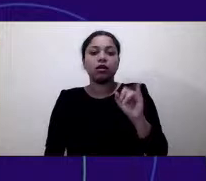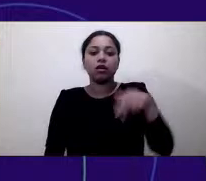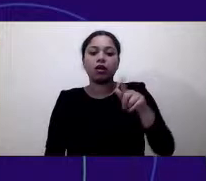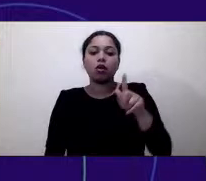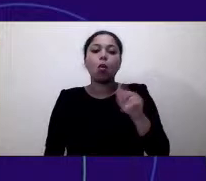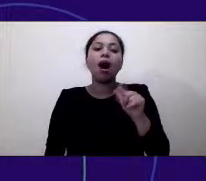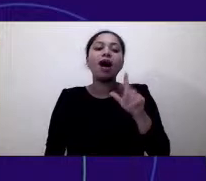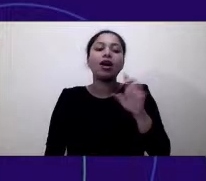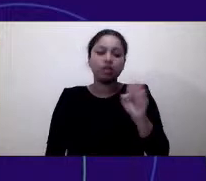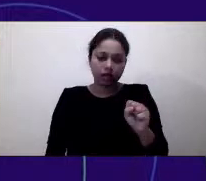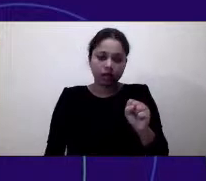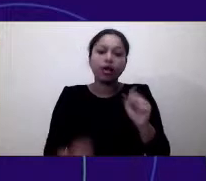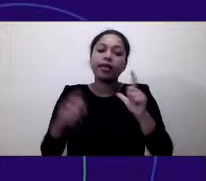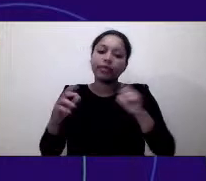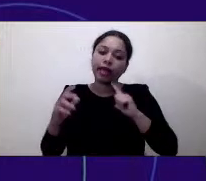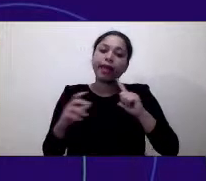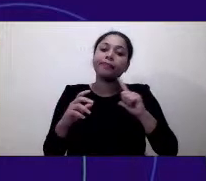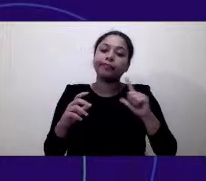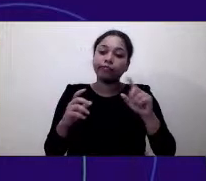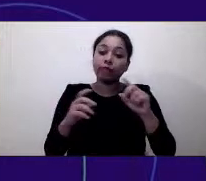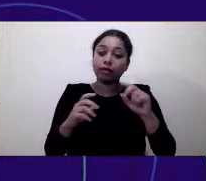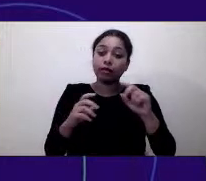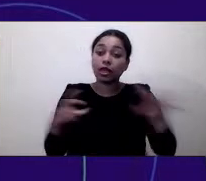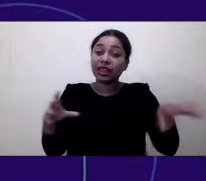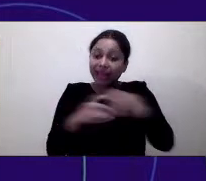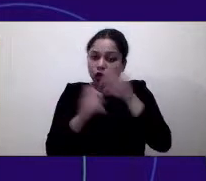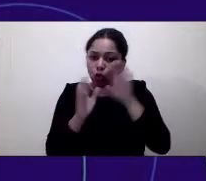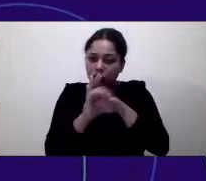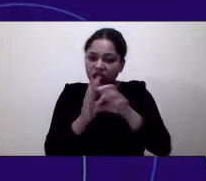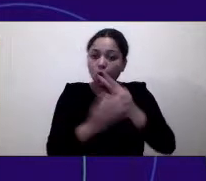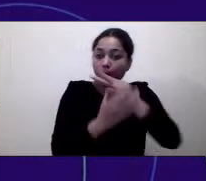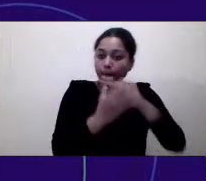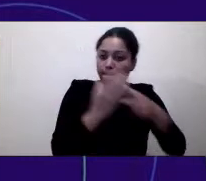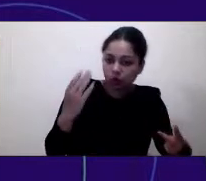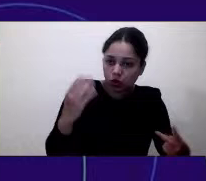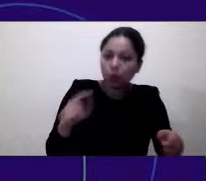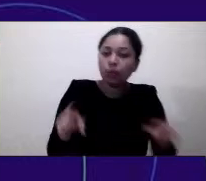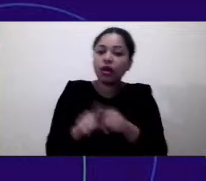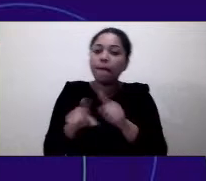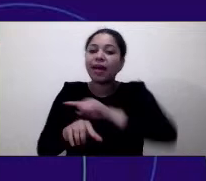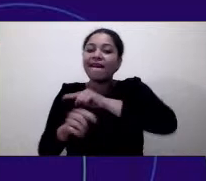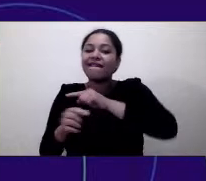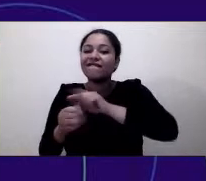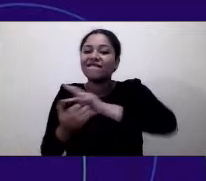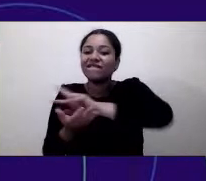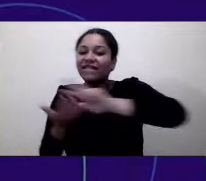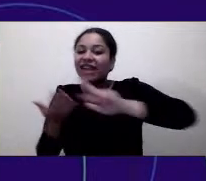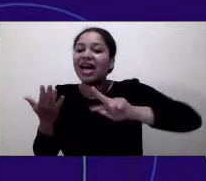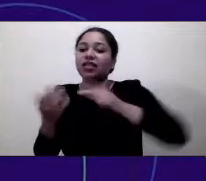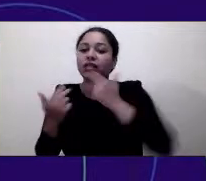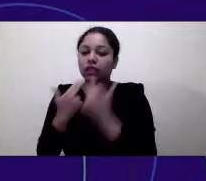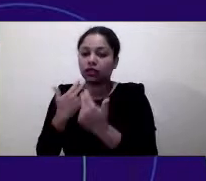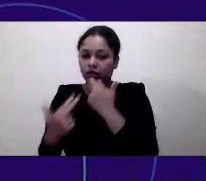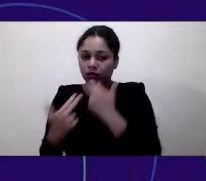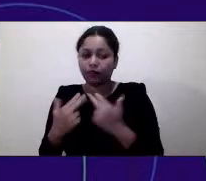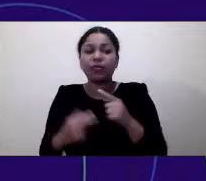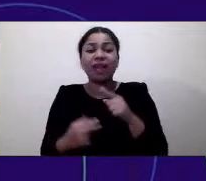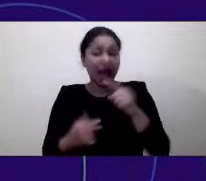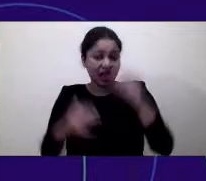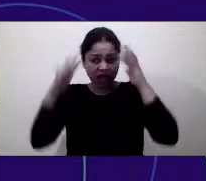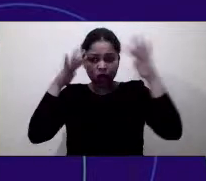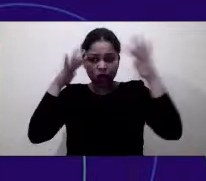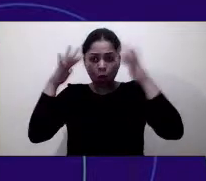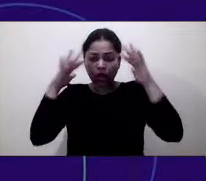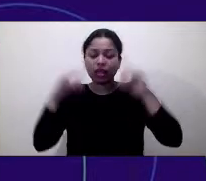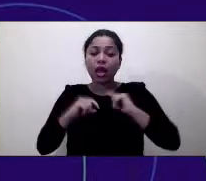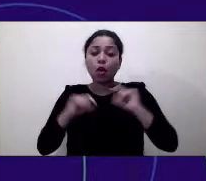of bilingualism or multilingualism. And this theory posits that rather than possessing two or more autonomous language